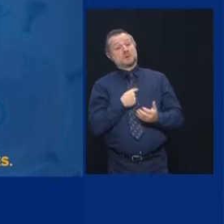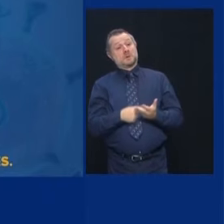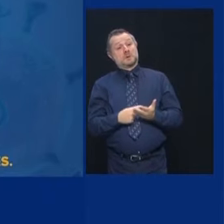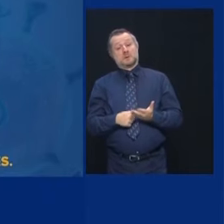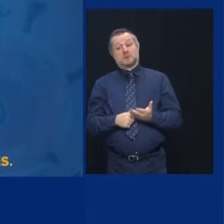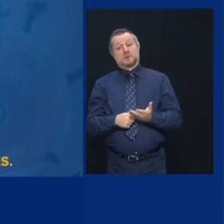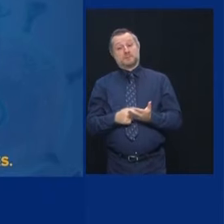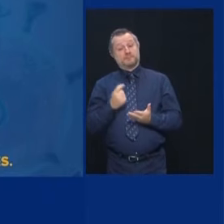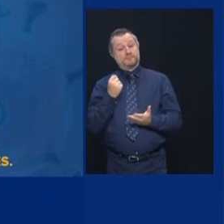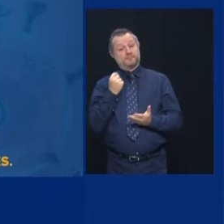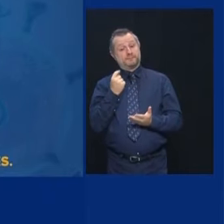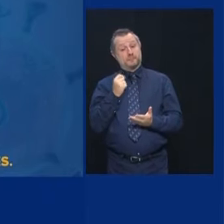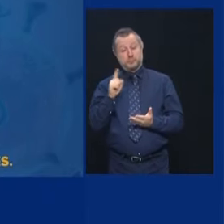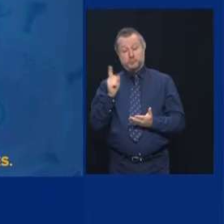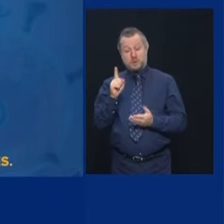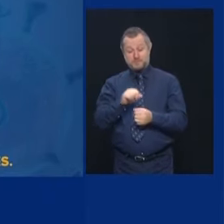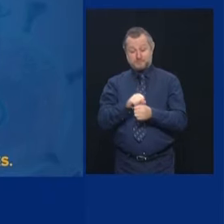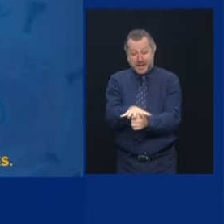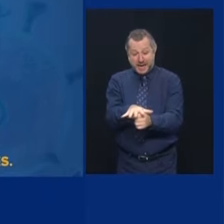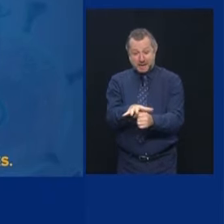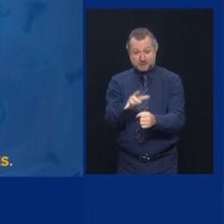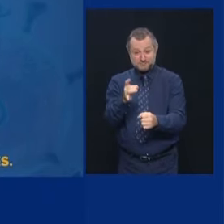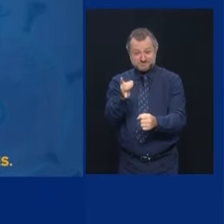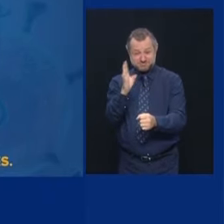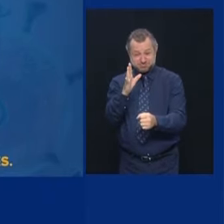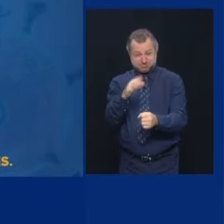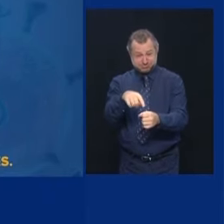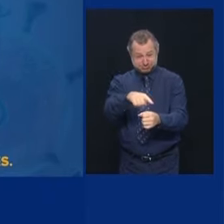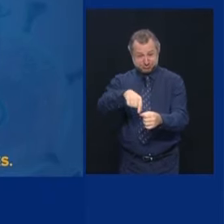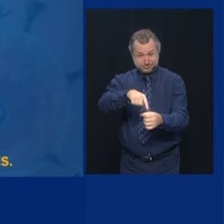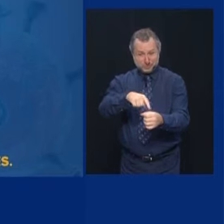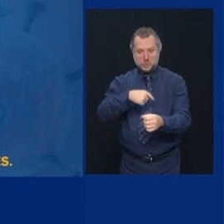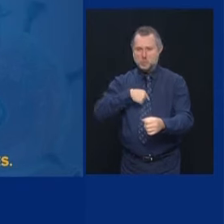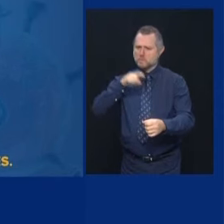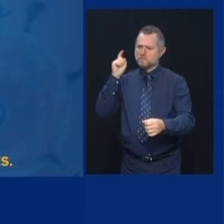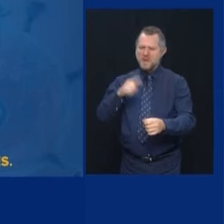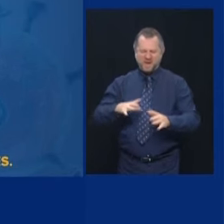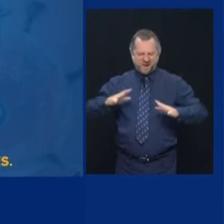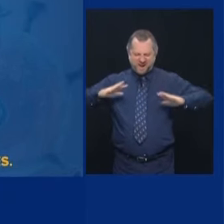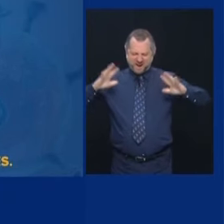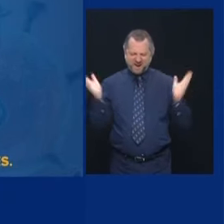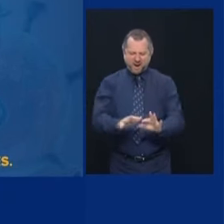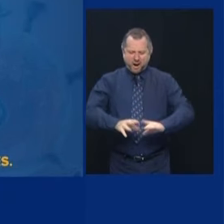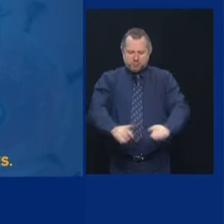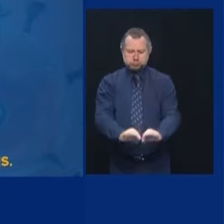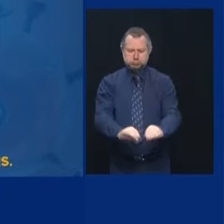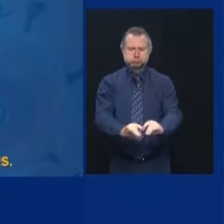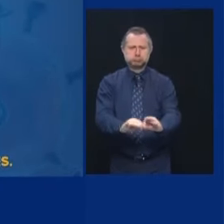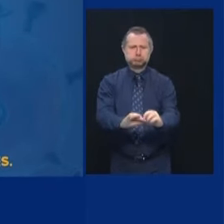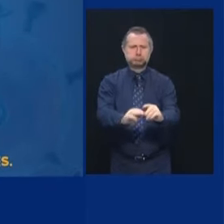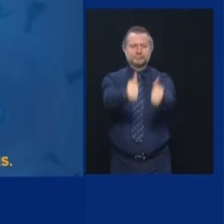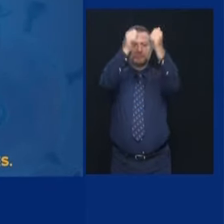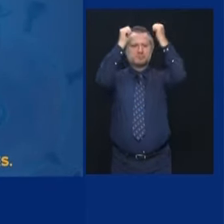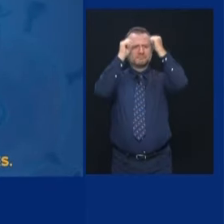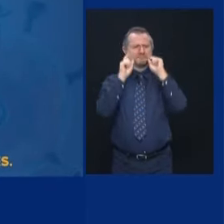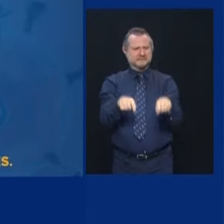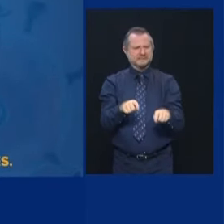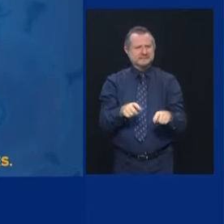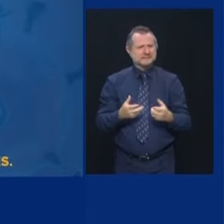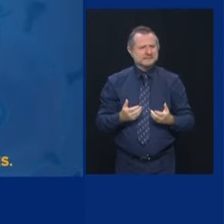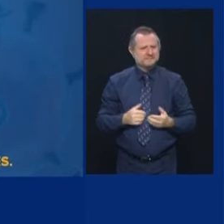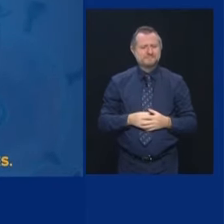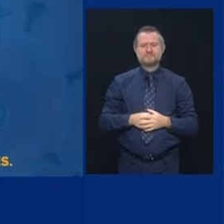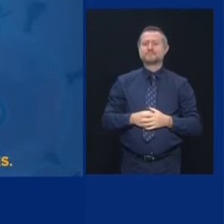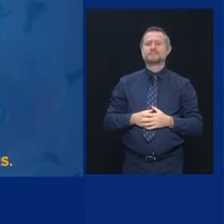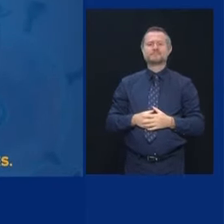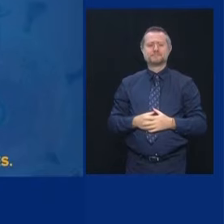These clusters have to be attacked. Picture that map as a